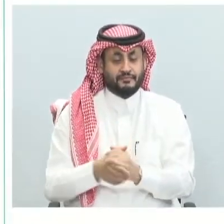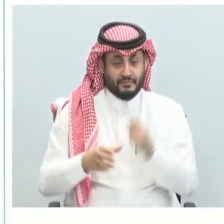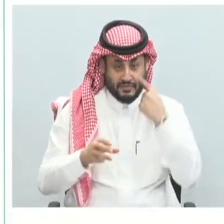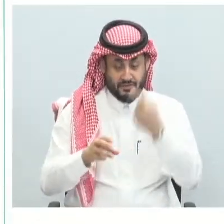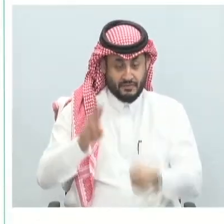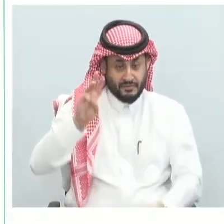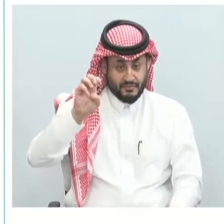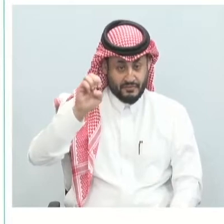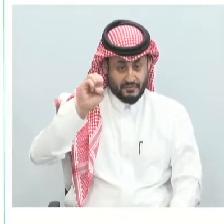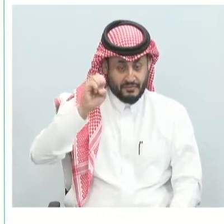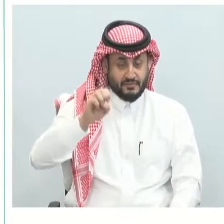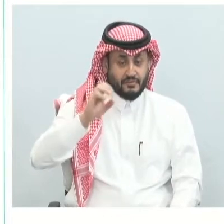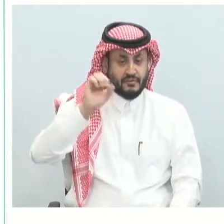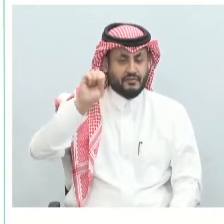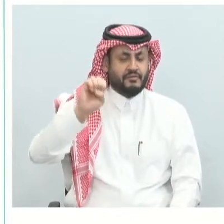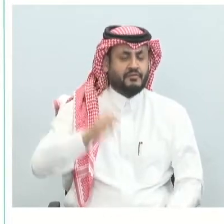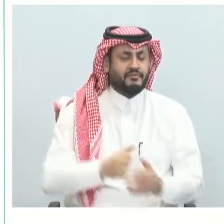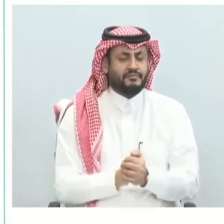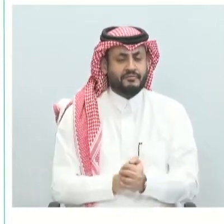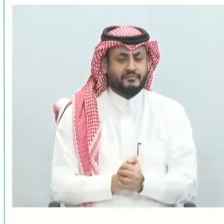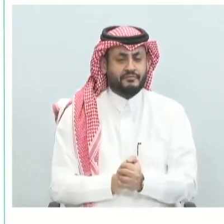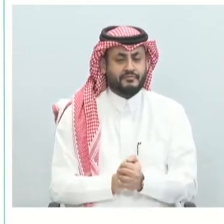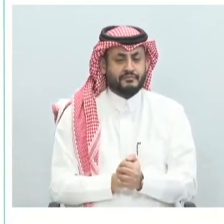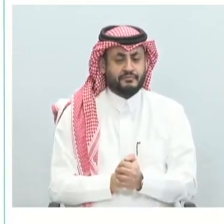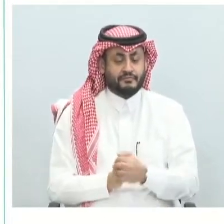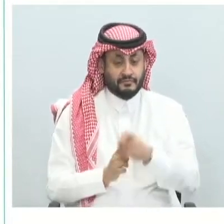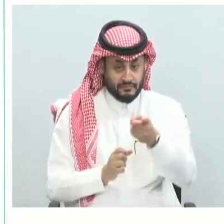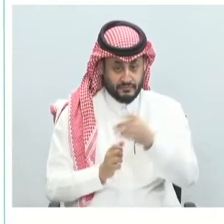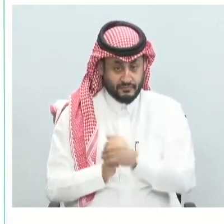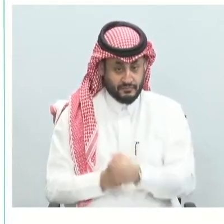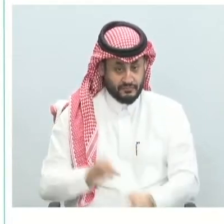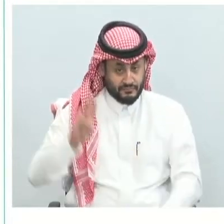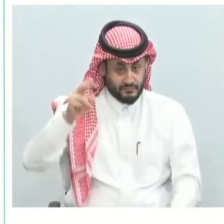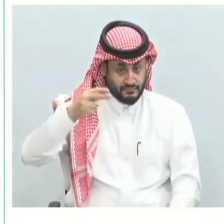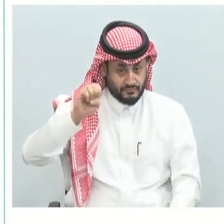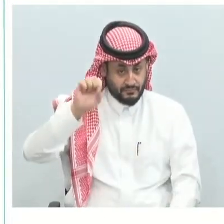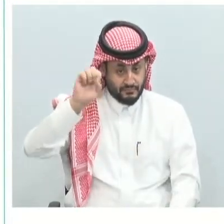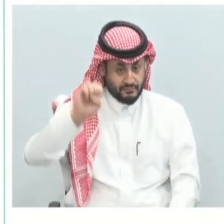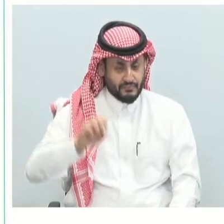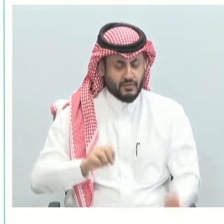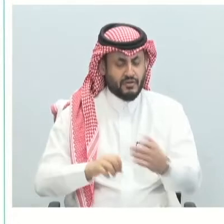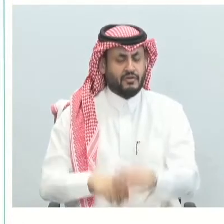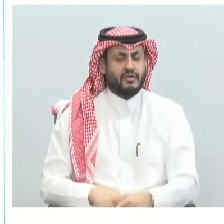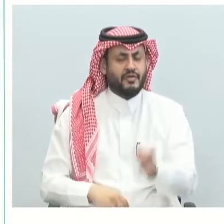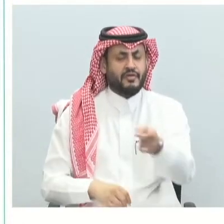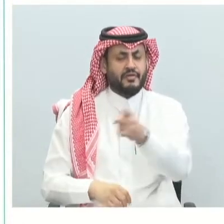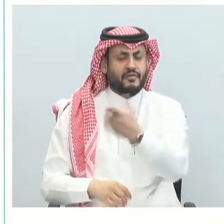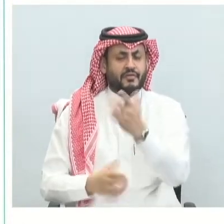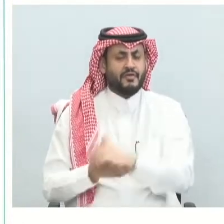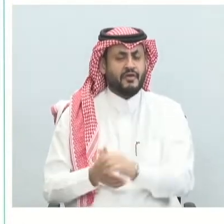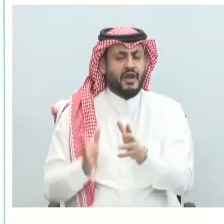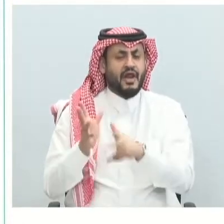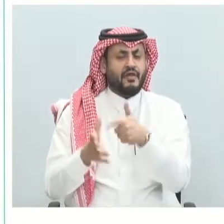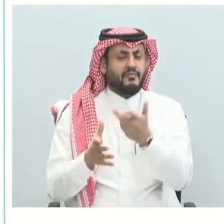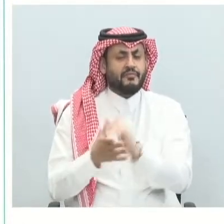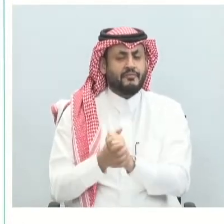Whose? Okay, now let's see what do we have here. Is it this? Is it this? Or